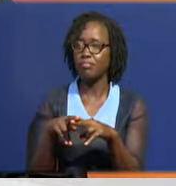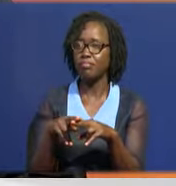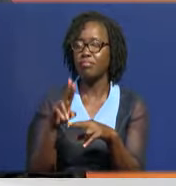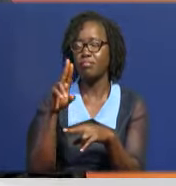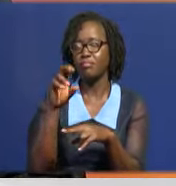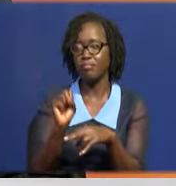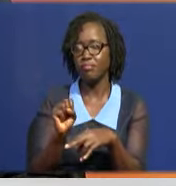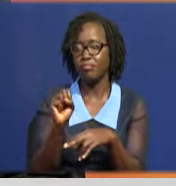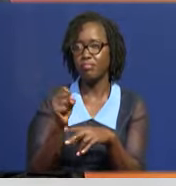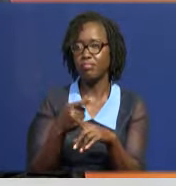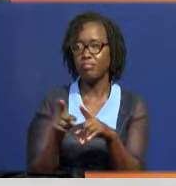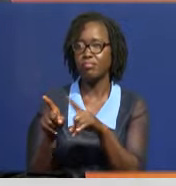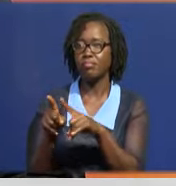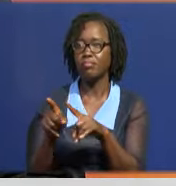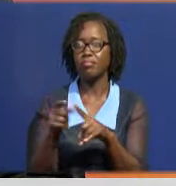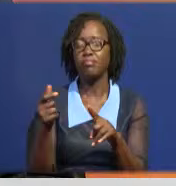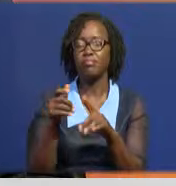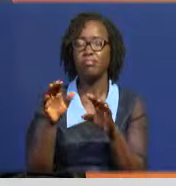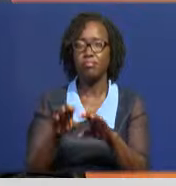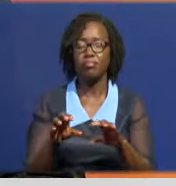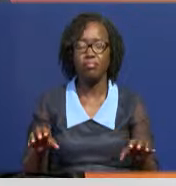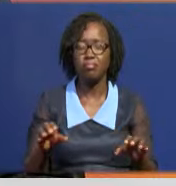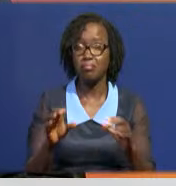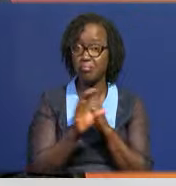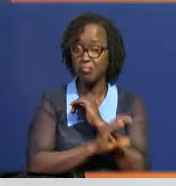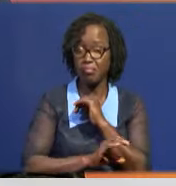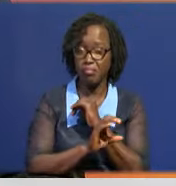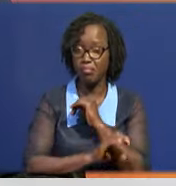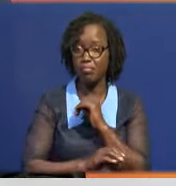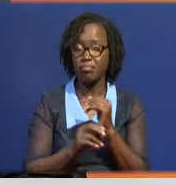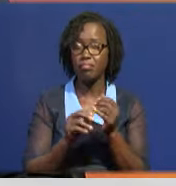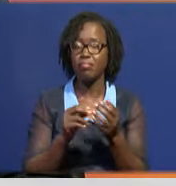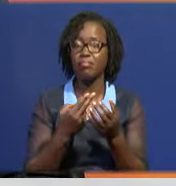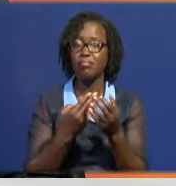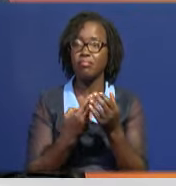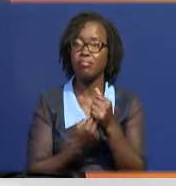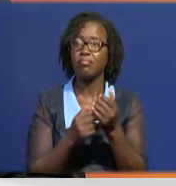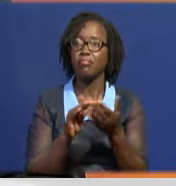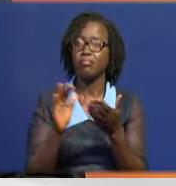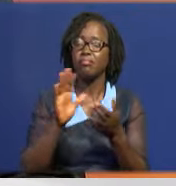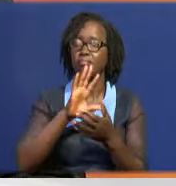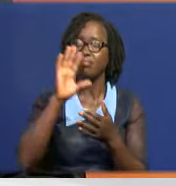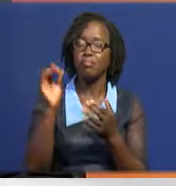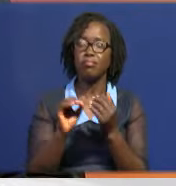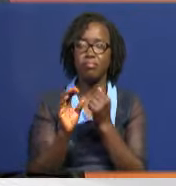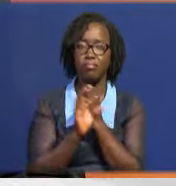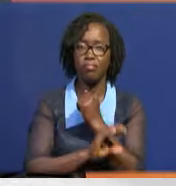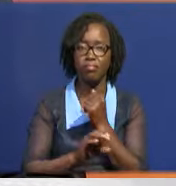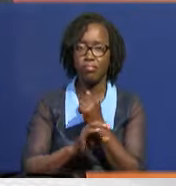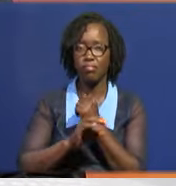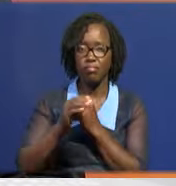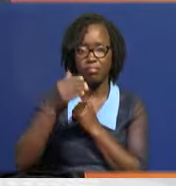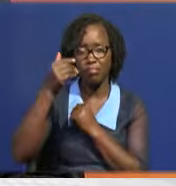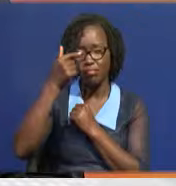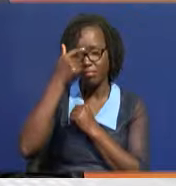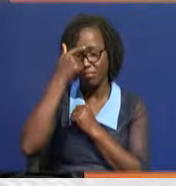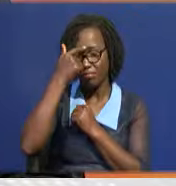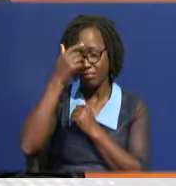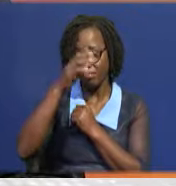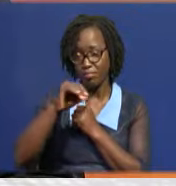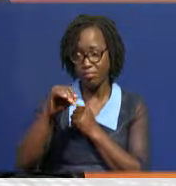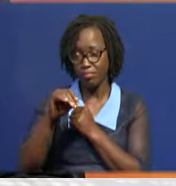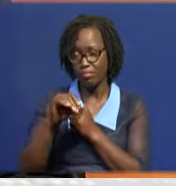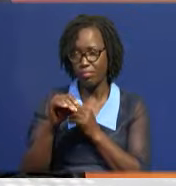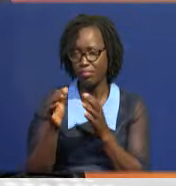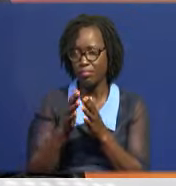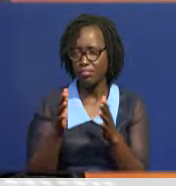United States, but we're also looking at other markets. We would like to partner more with the African countries, Asian countries, and also see to it that